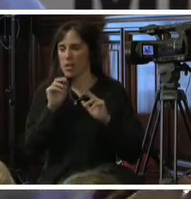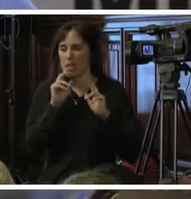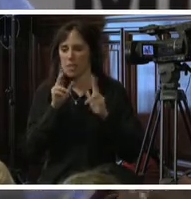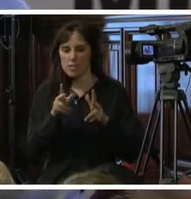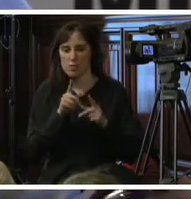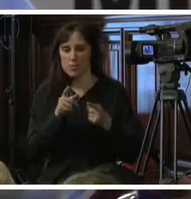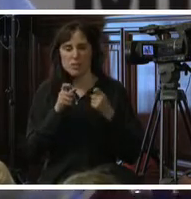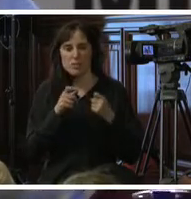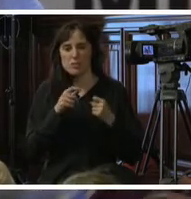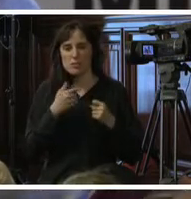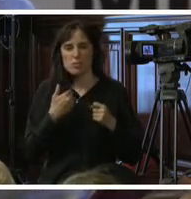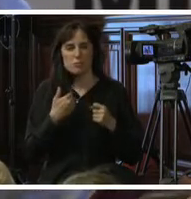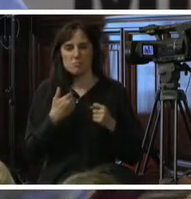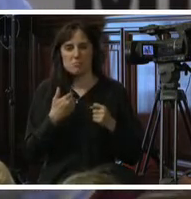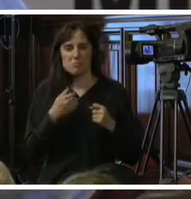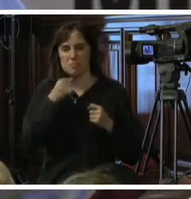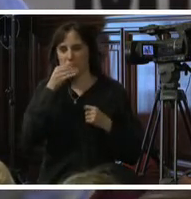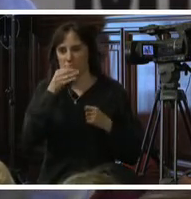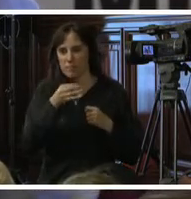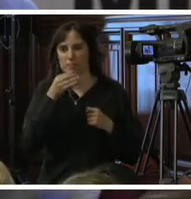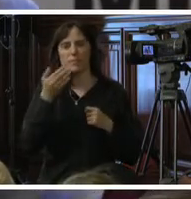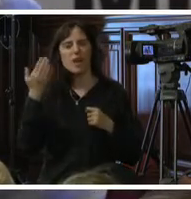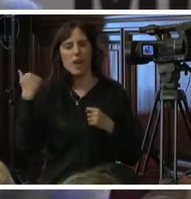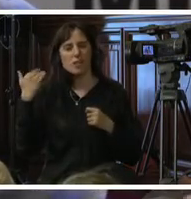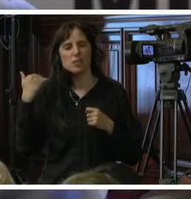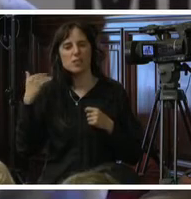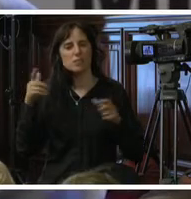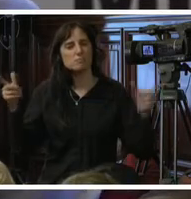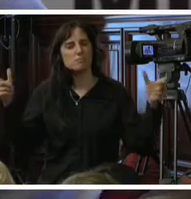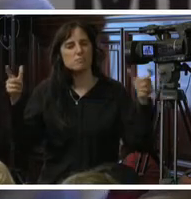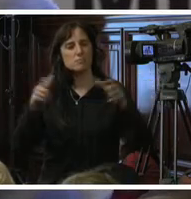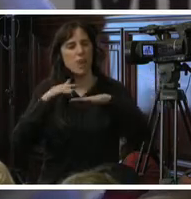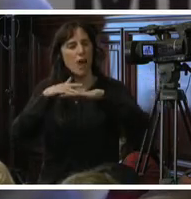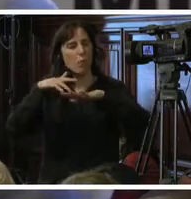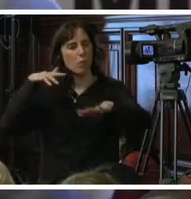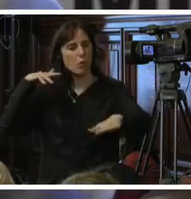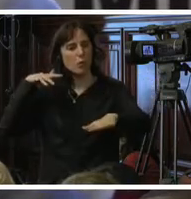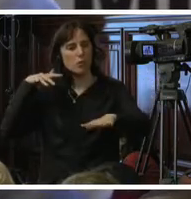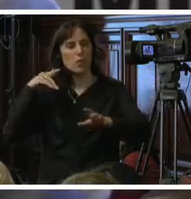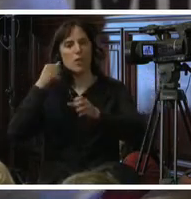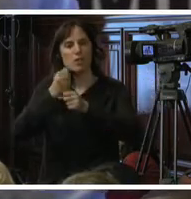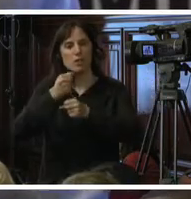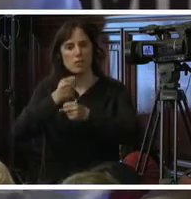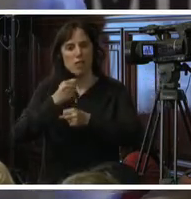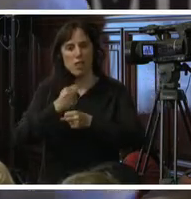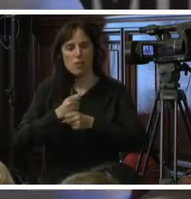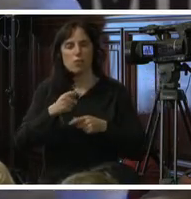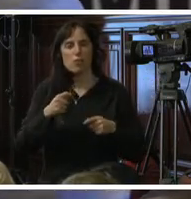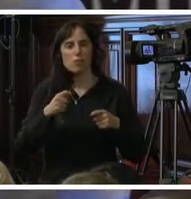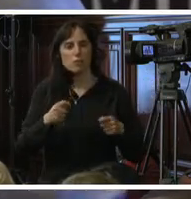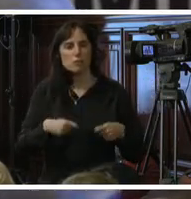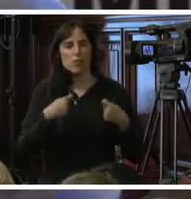give a hearing. It was when we had the hearing on sexual workers. They asked for the hearing,